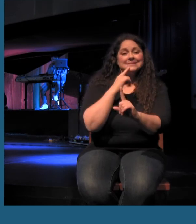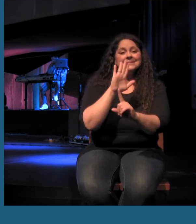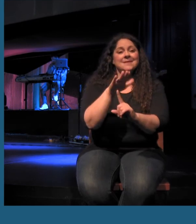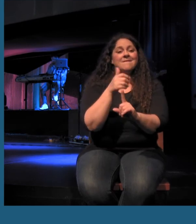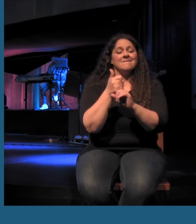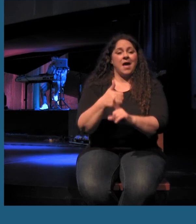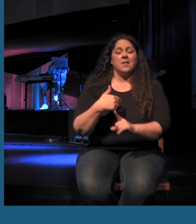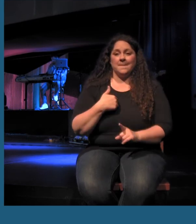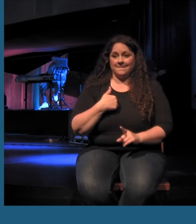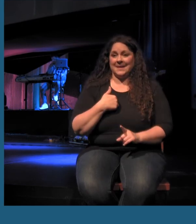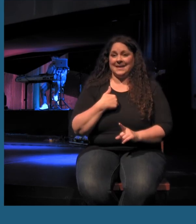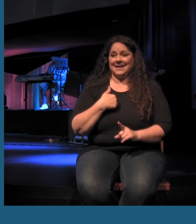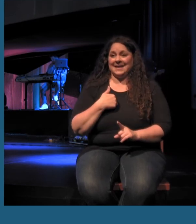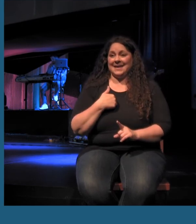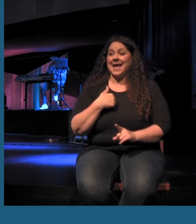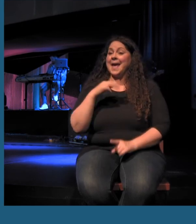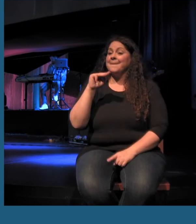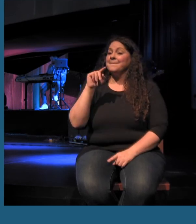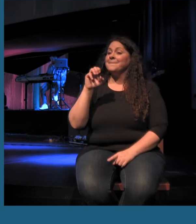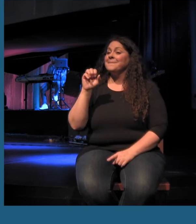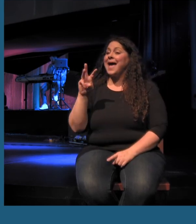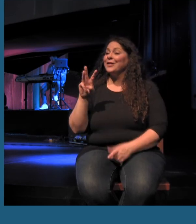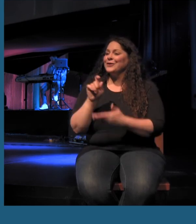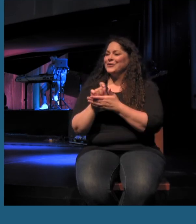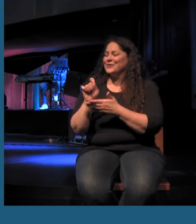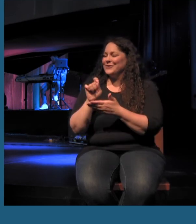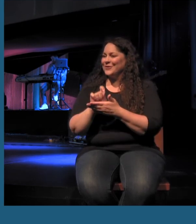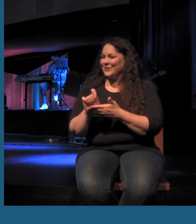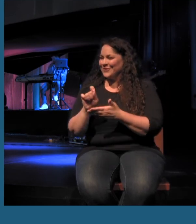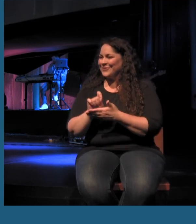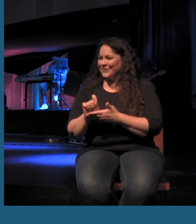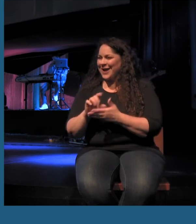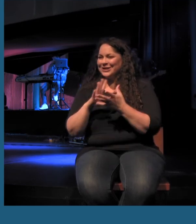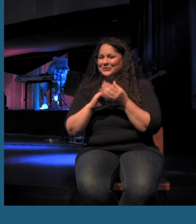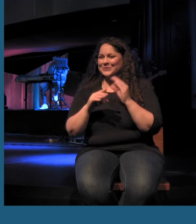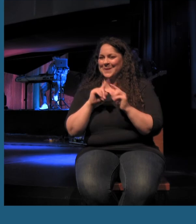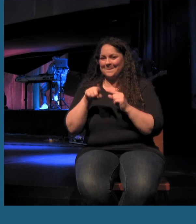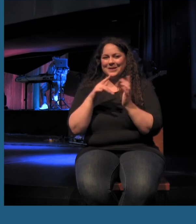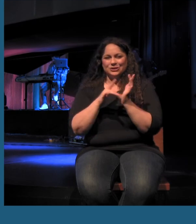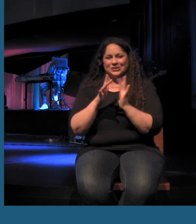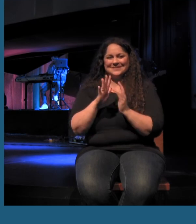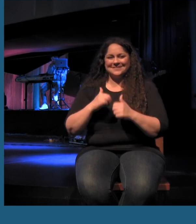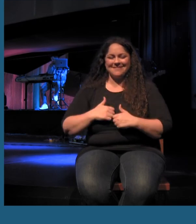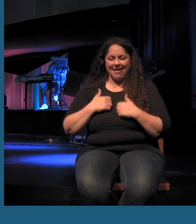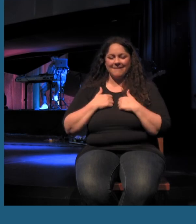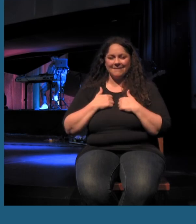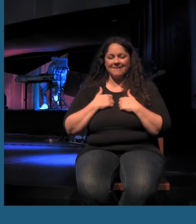And Matthew ends up writing a gospel, the story and life of Jesus.